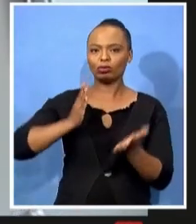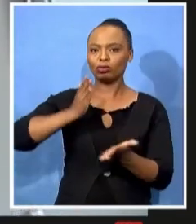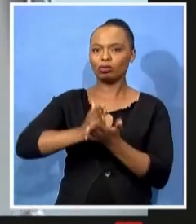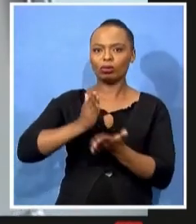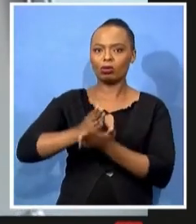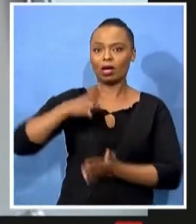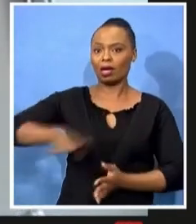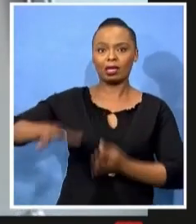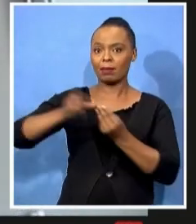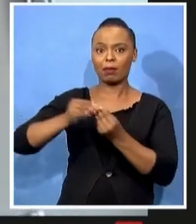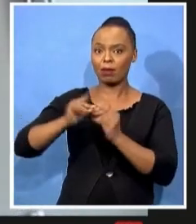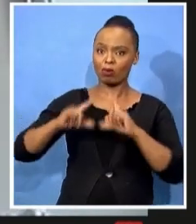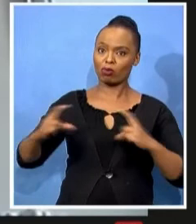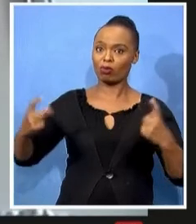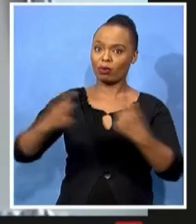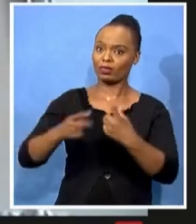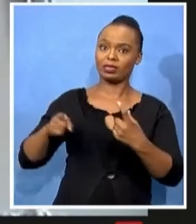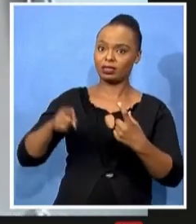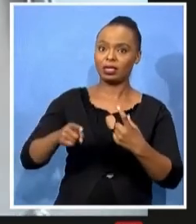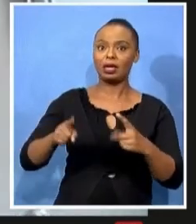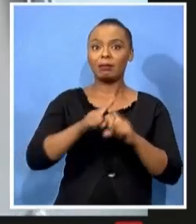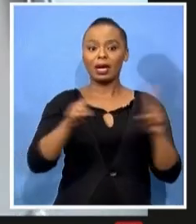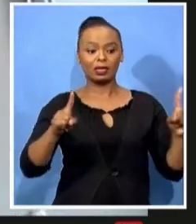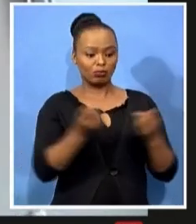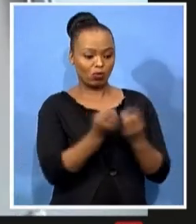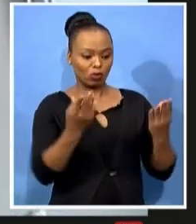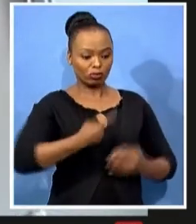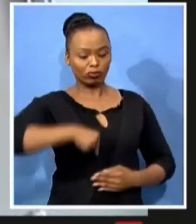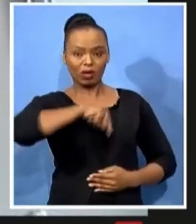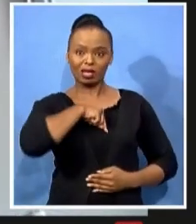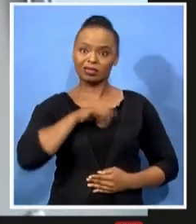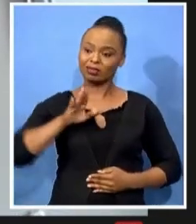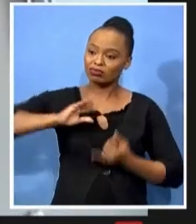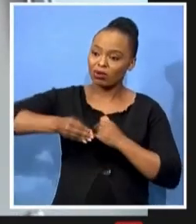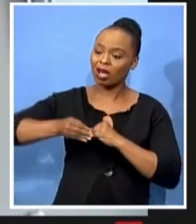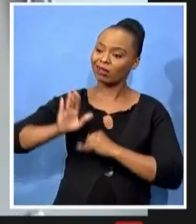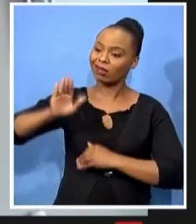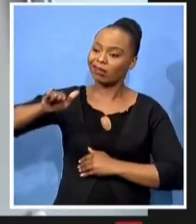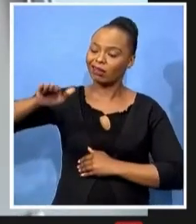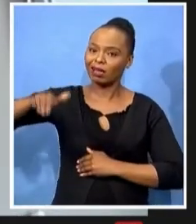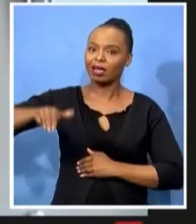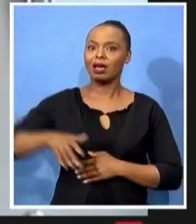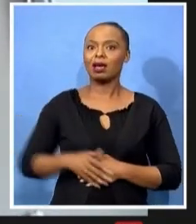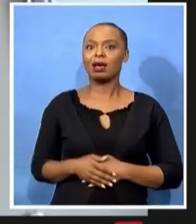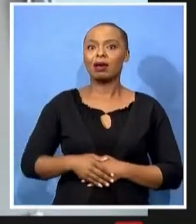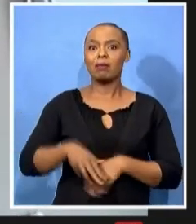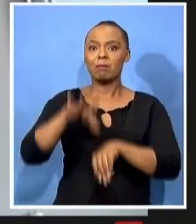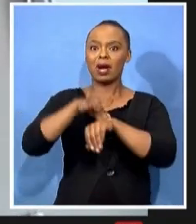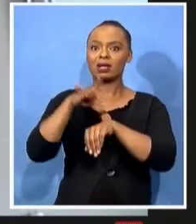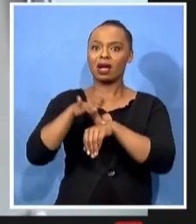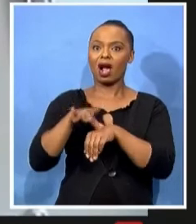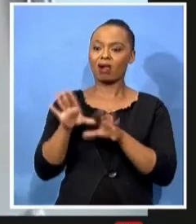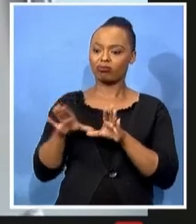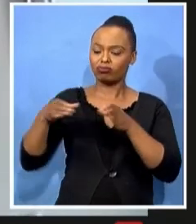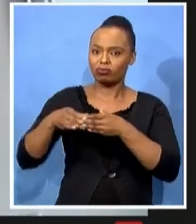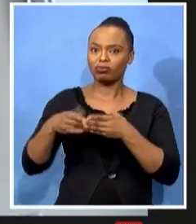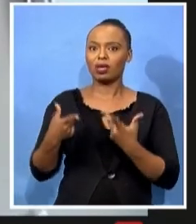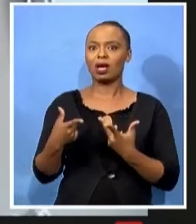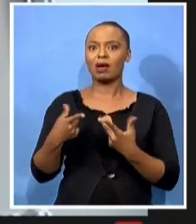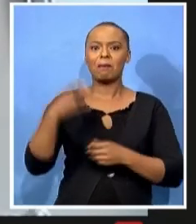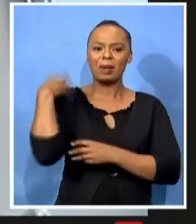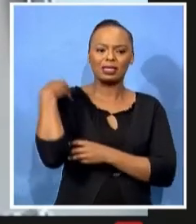have been trying to get hold of the Medical Research Council, the Minister's Office, the Deputy Minister's Office,